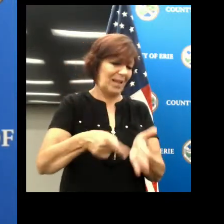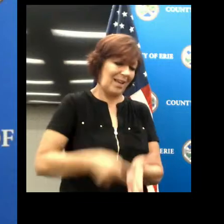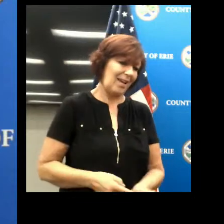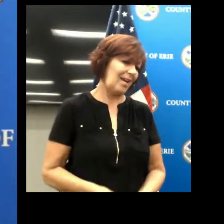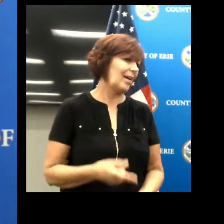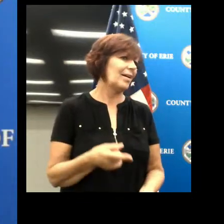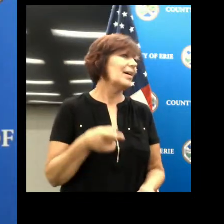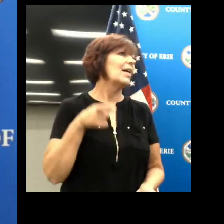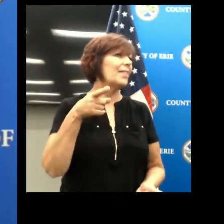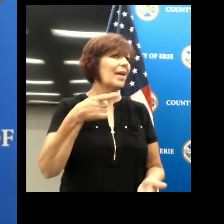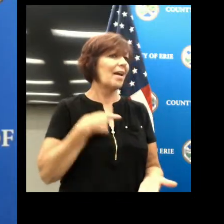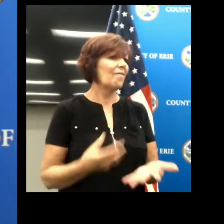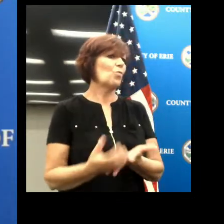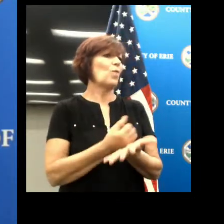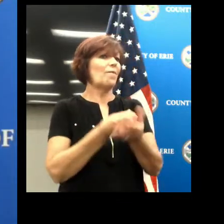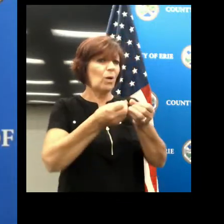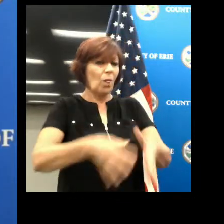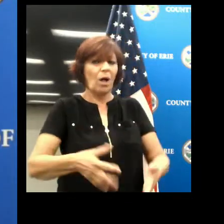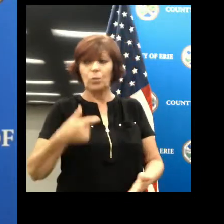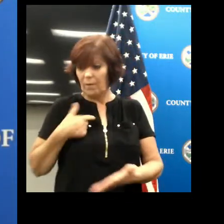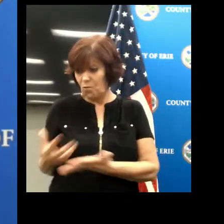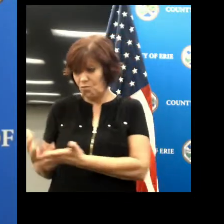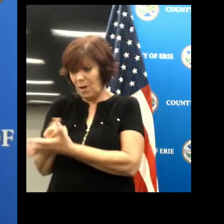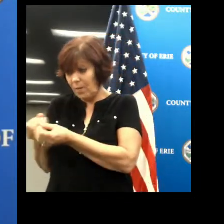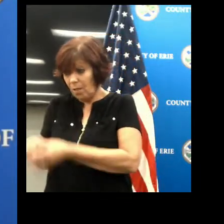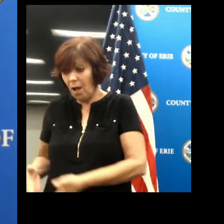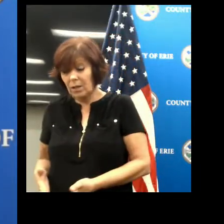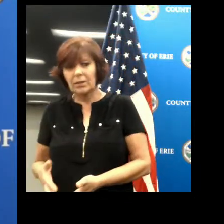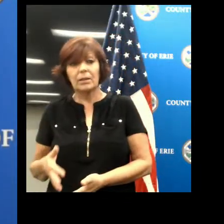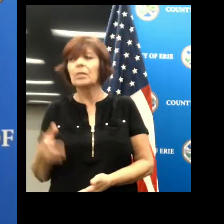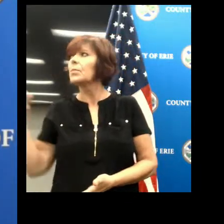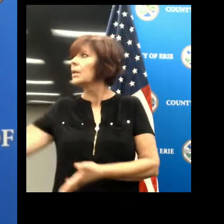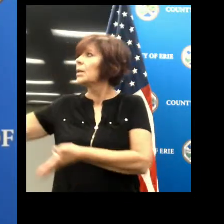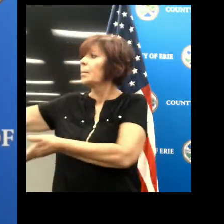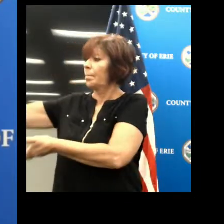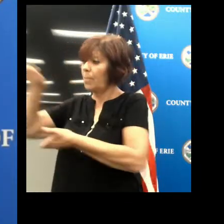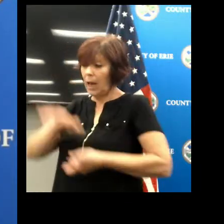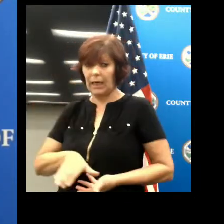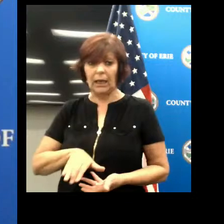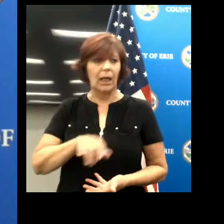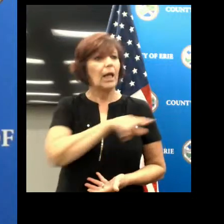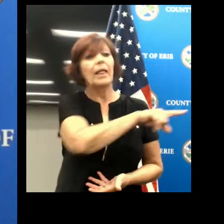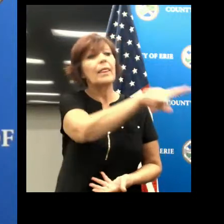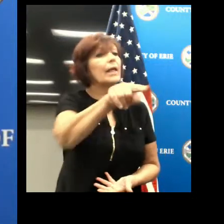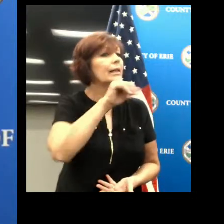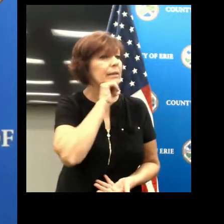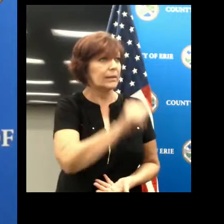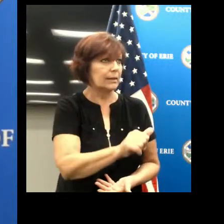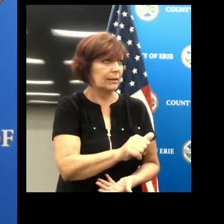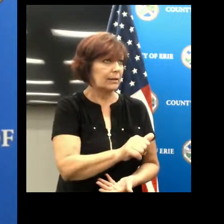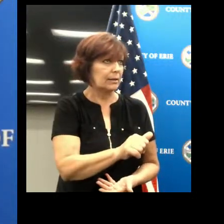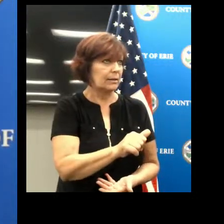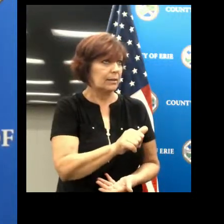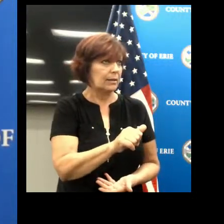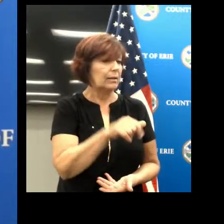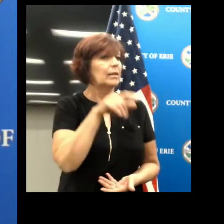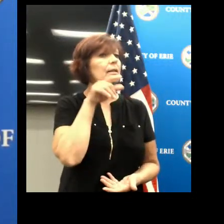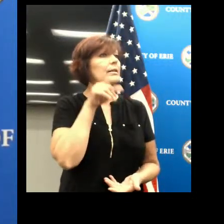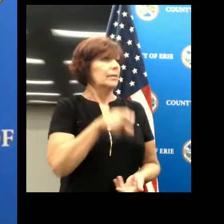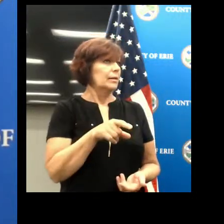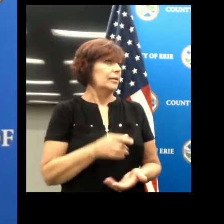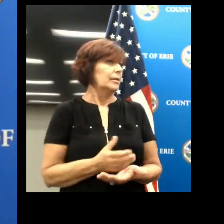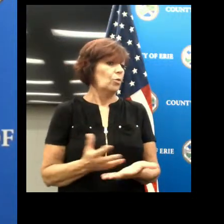they've had revenue loss. We've had revenue loss, but we received the CARES Act funding to offset costs associated with the response